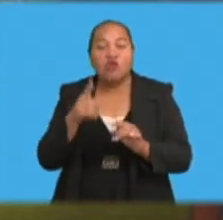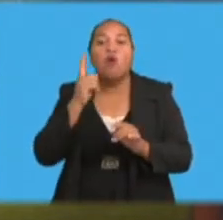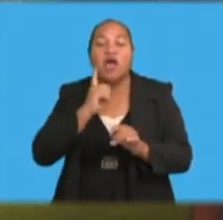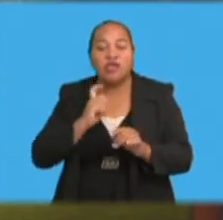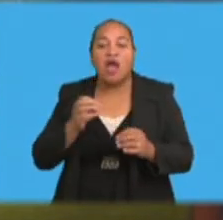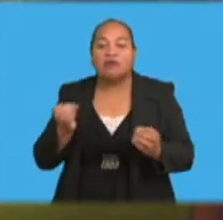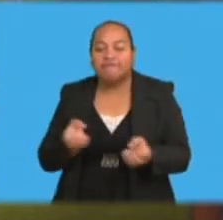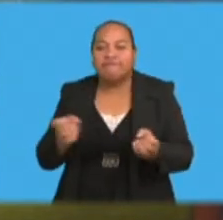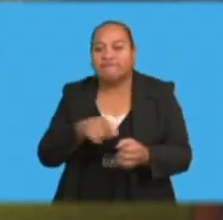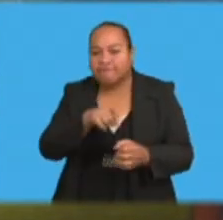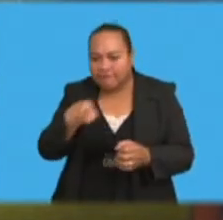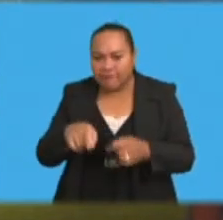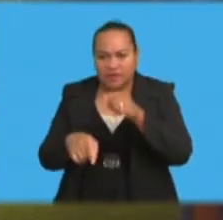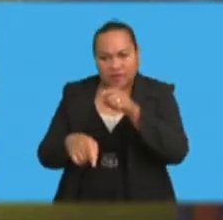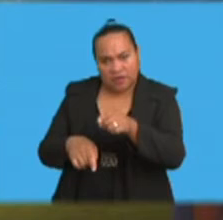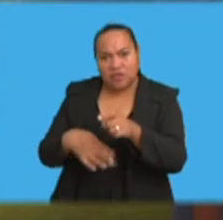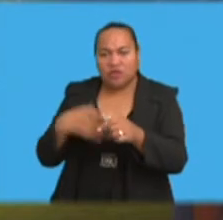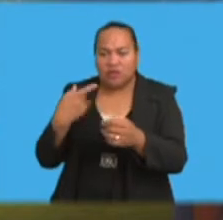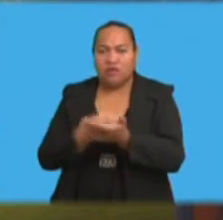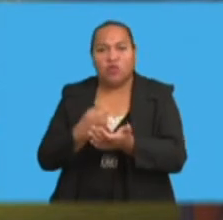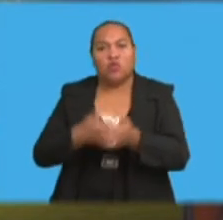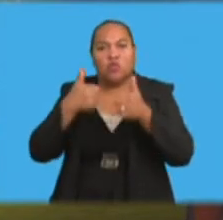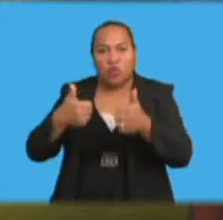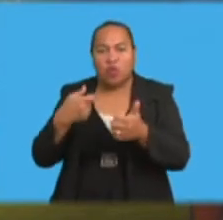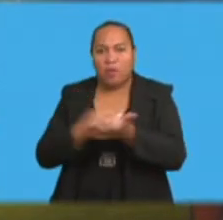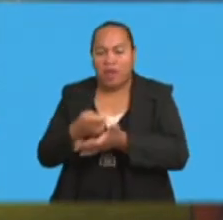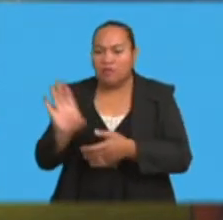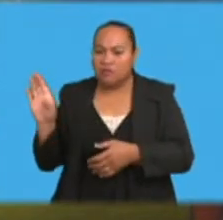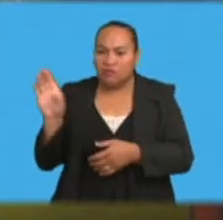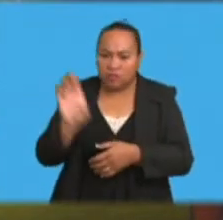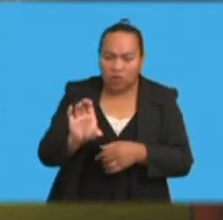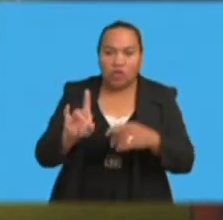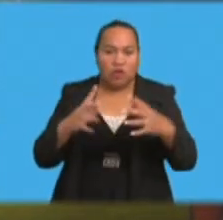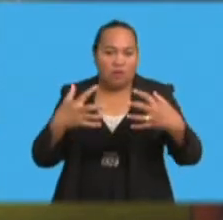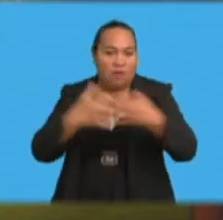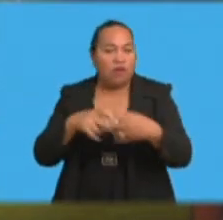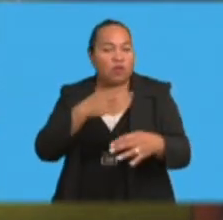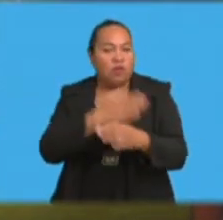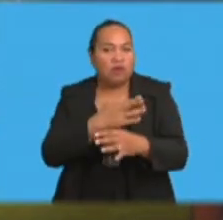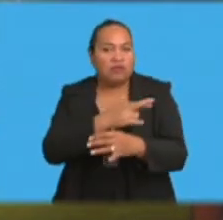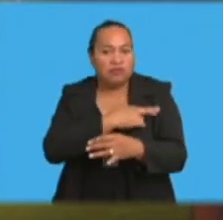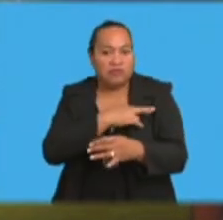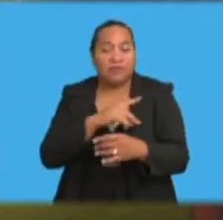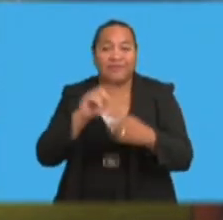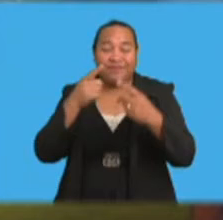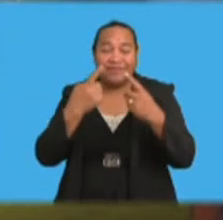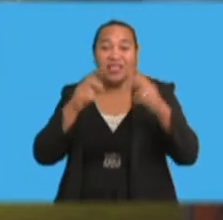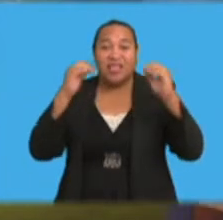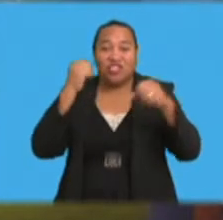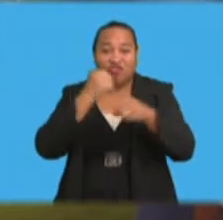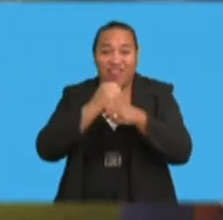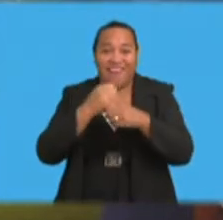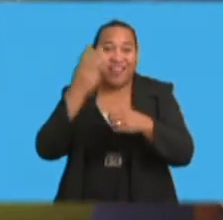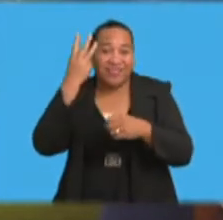a premium above the assessed market median for a given staff position or grade. In terms of gender diversity, RBF